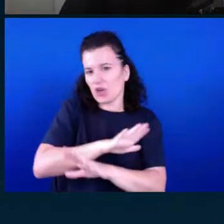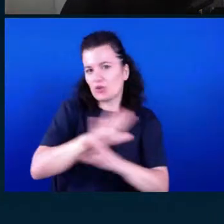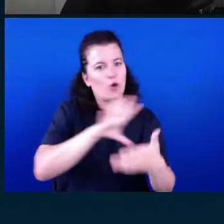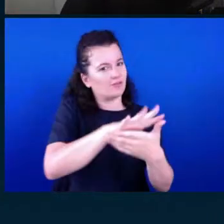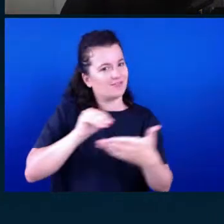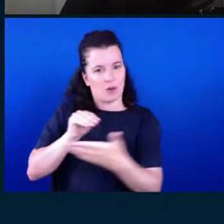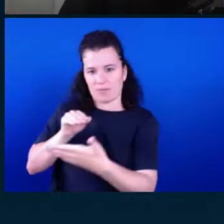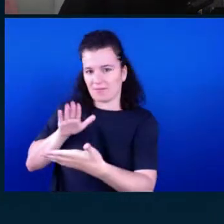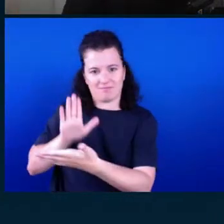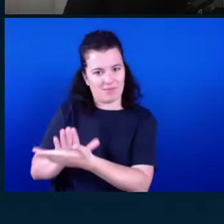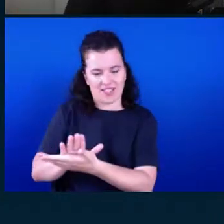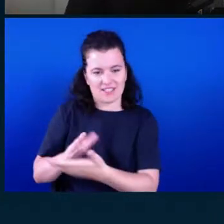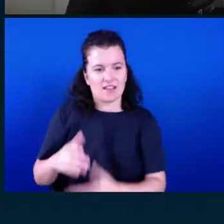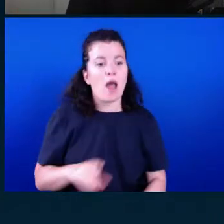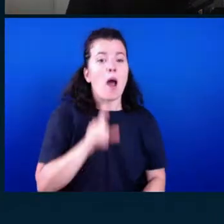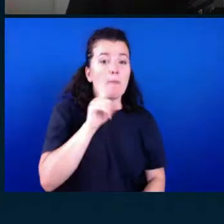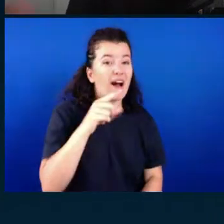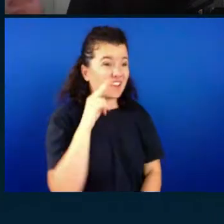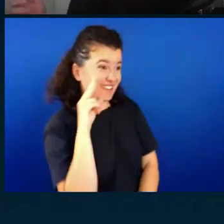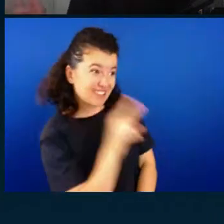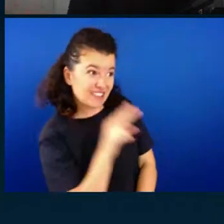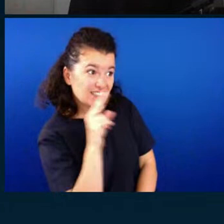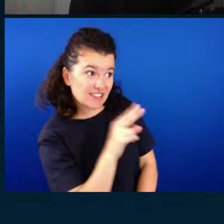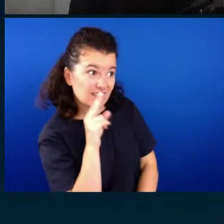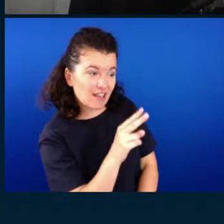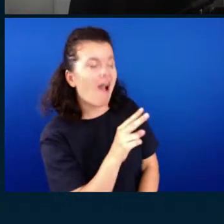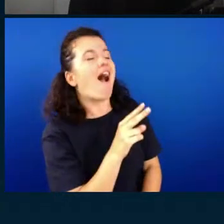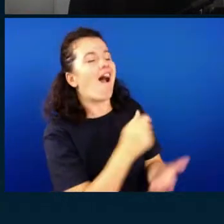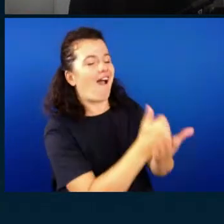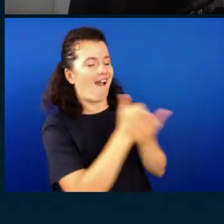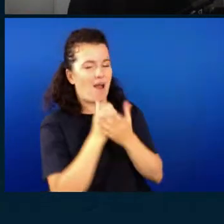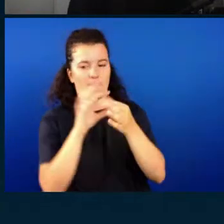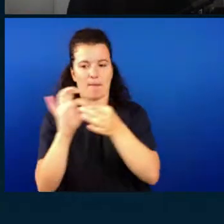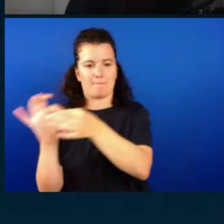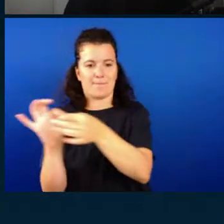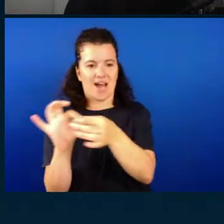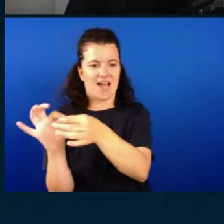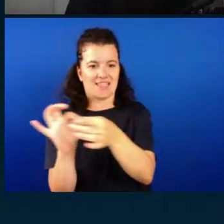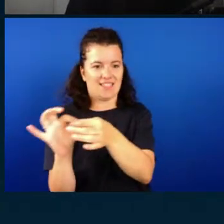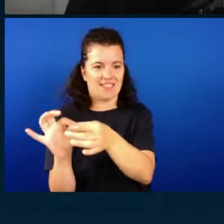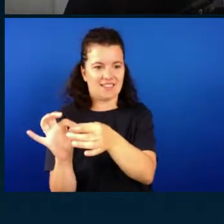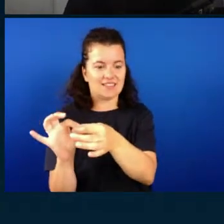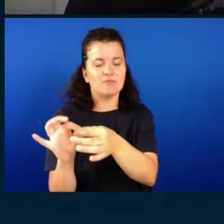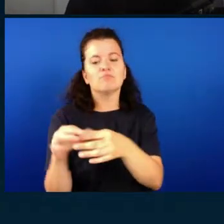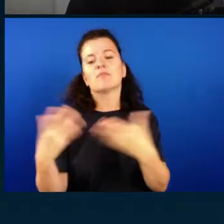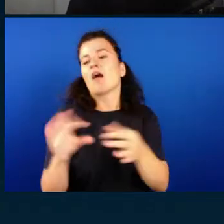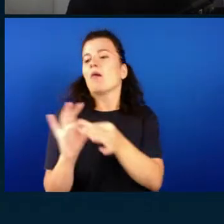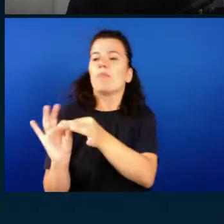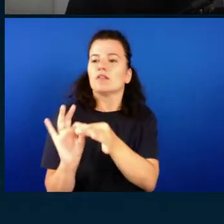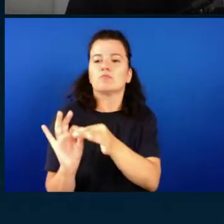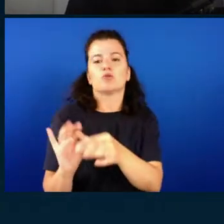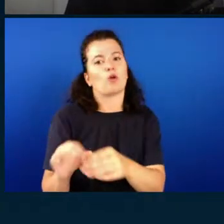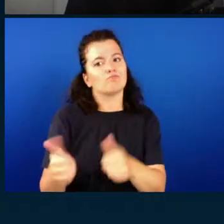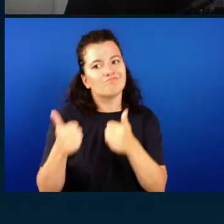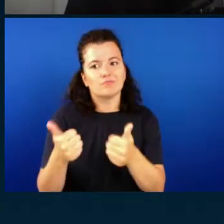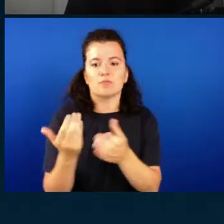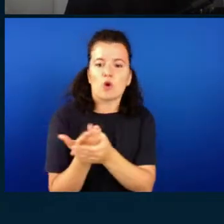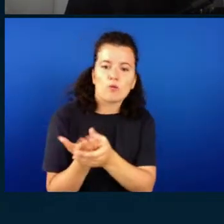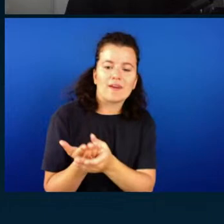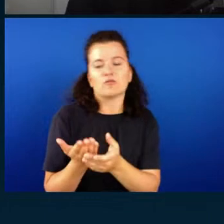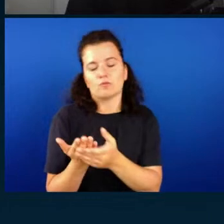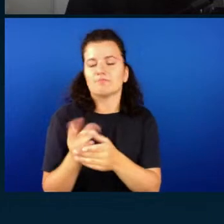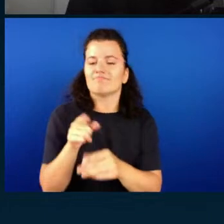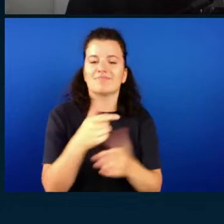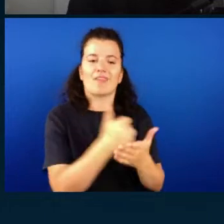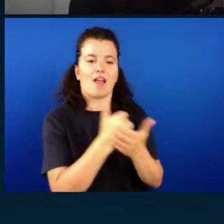But it can help you out with all those bindings that are not that well documented yet. And I